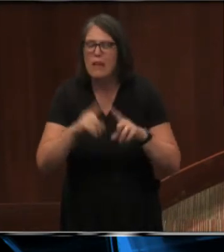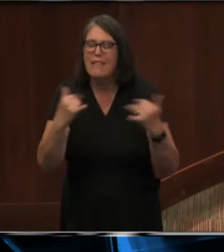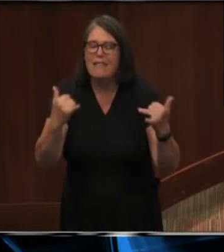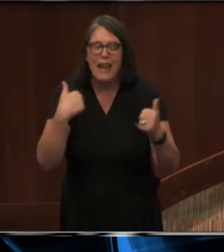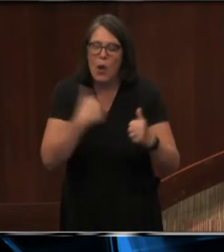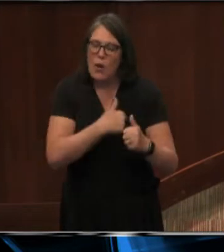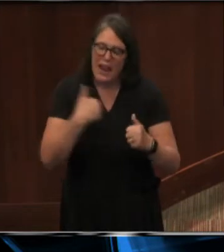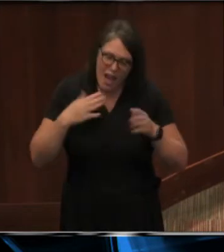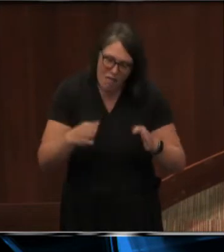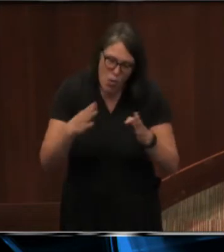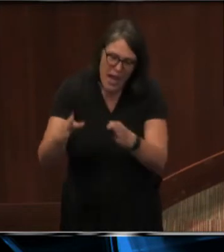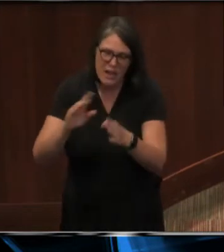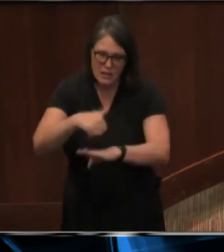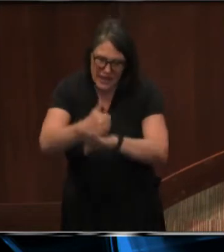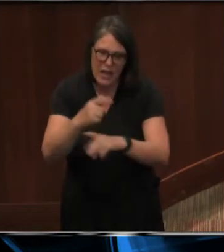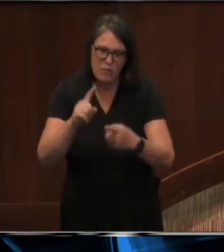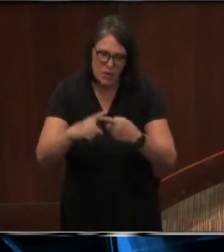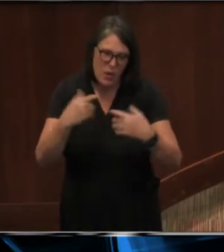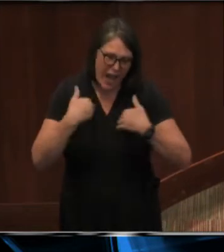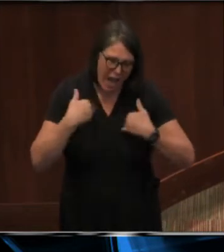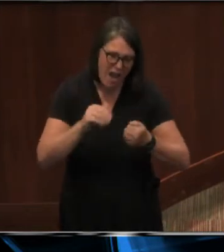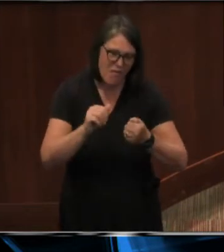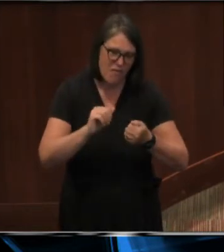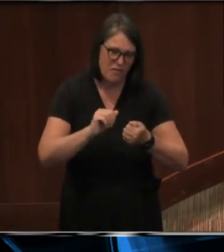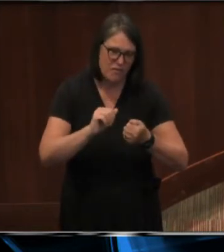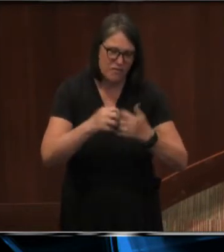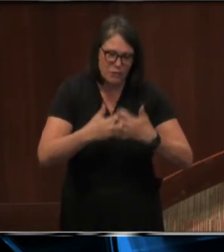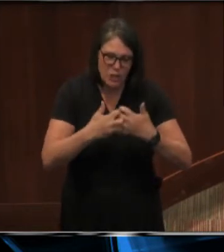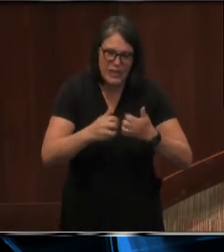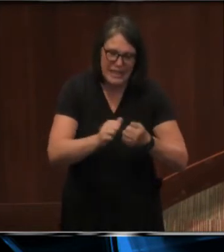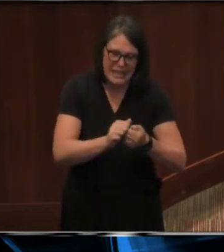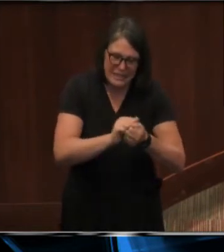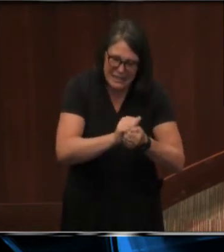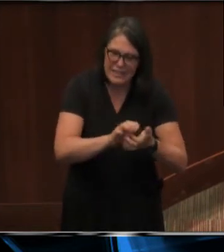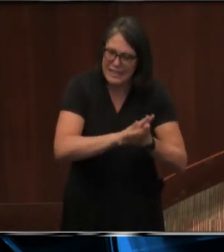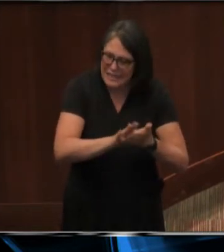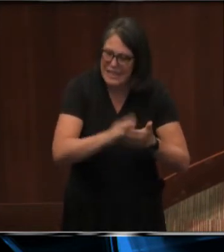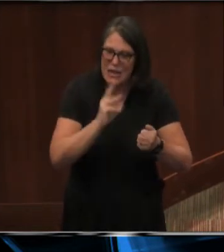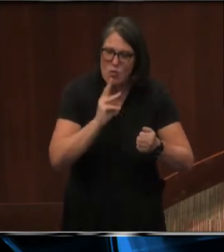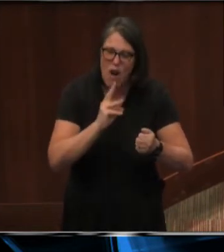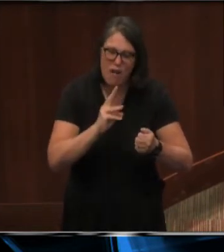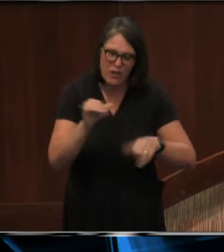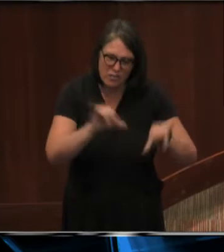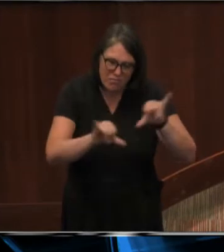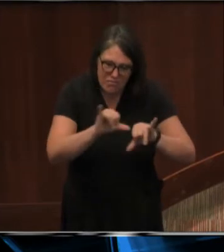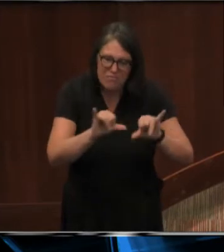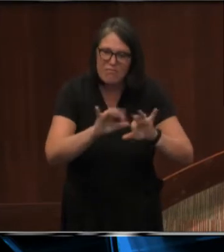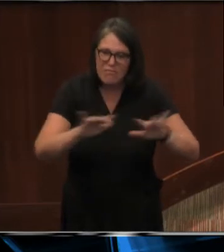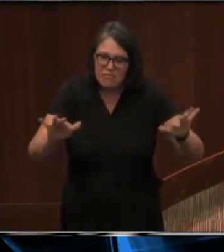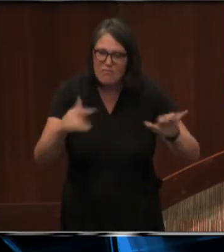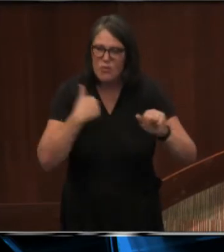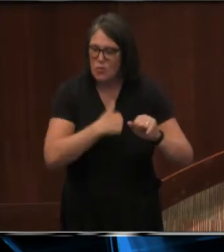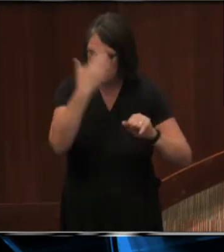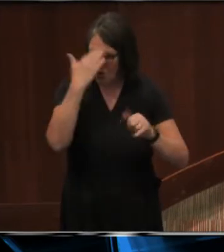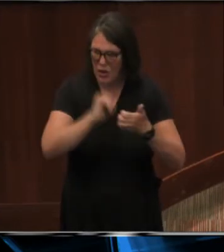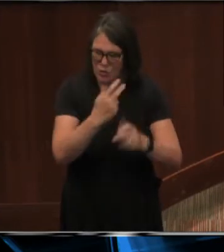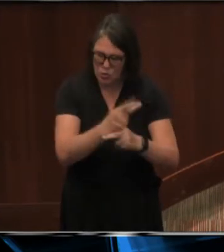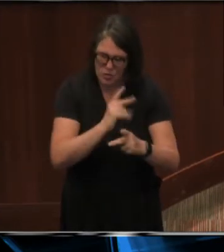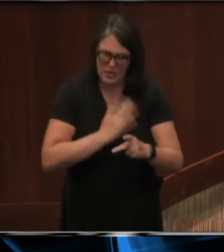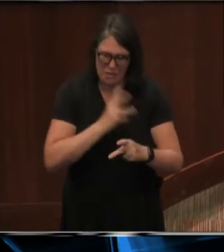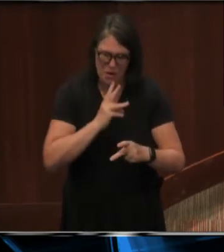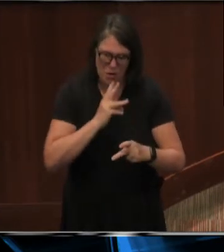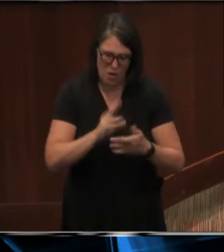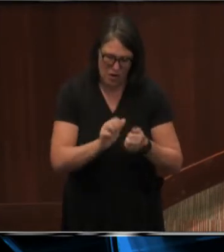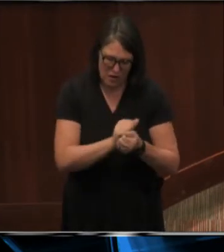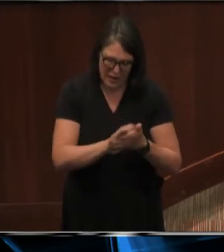our water systems. We have chlorination and all kinds of other tools that we add to that. And that is where our